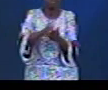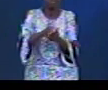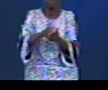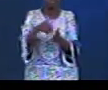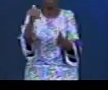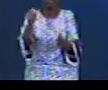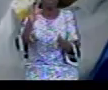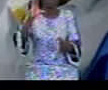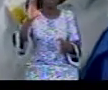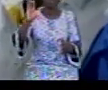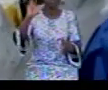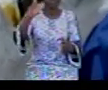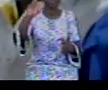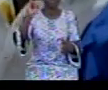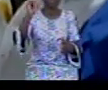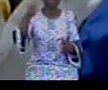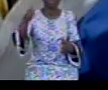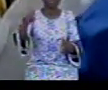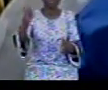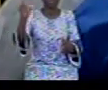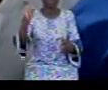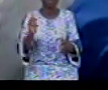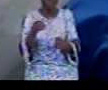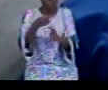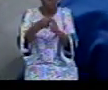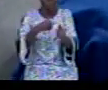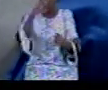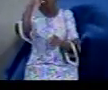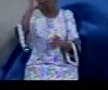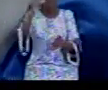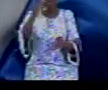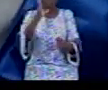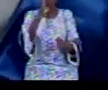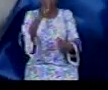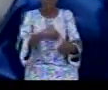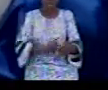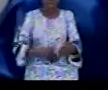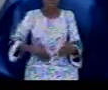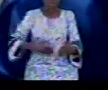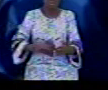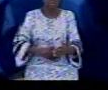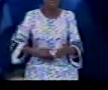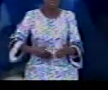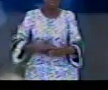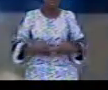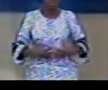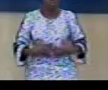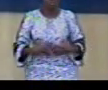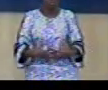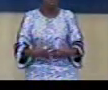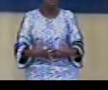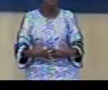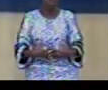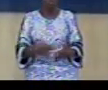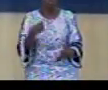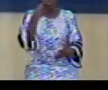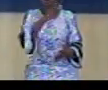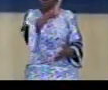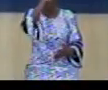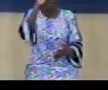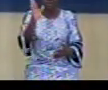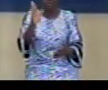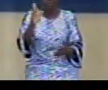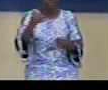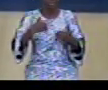never had walked, sick, impotent, paralyzed,